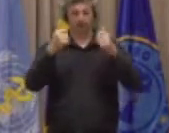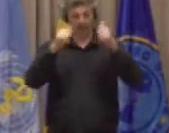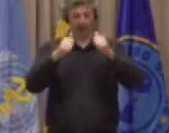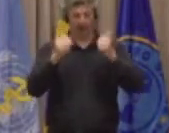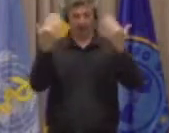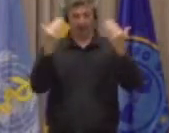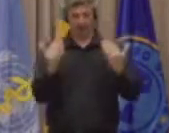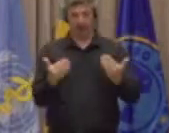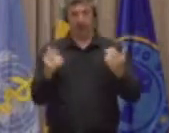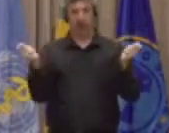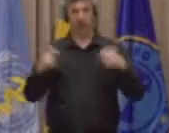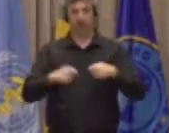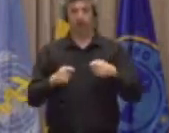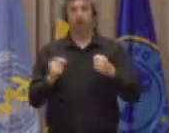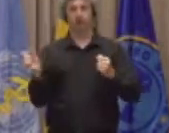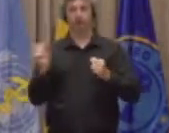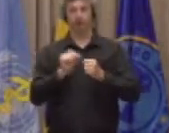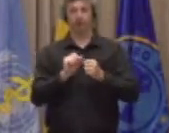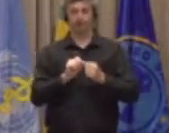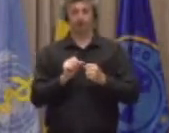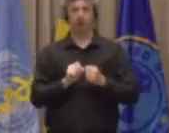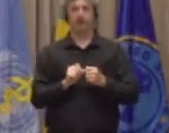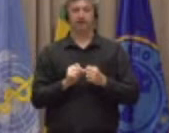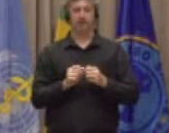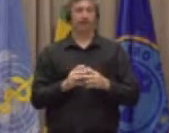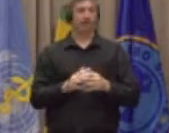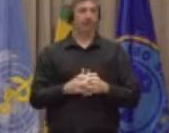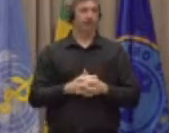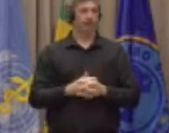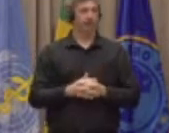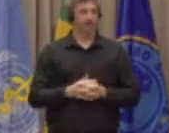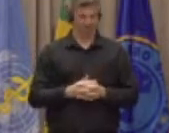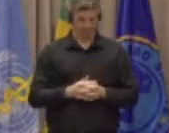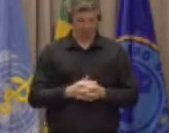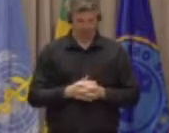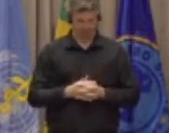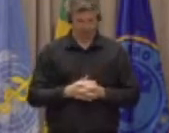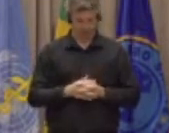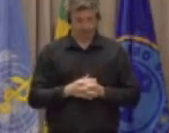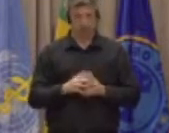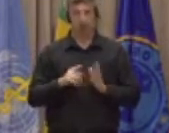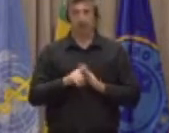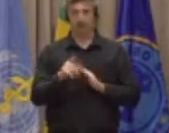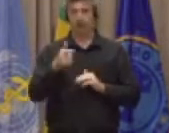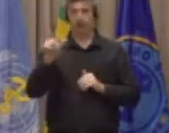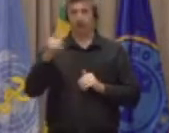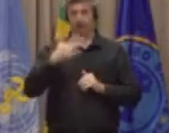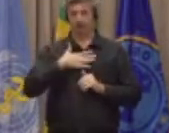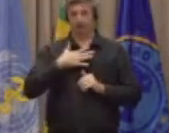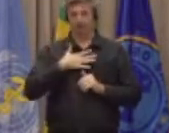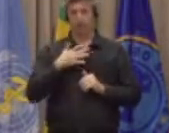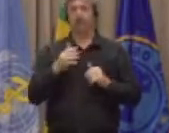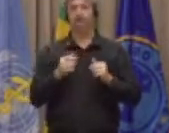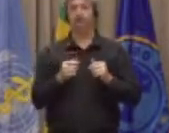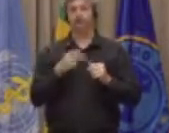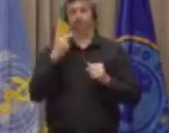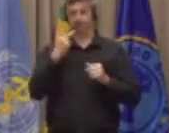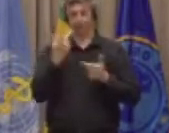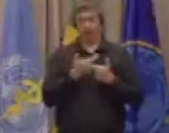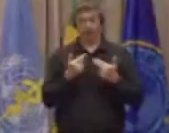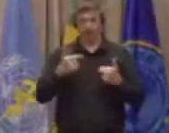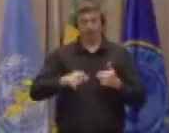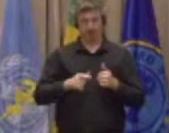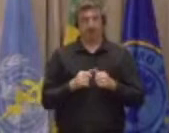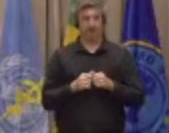future, in the perspective to put that in a scale economy. Another question, if I